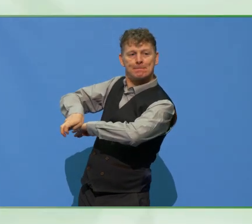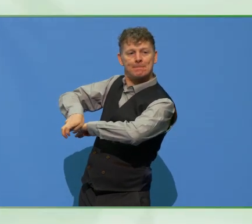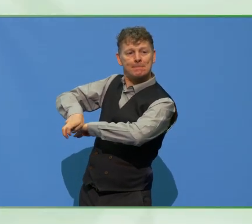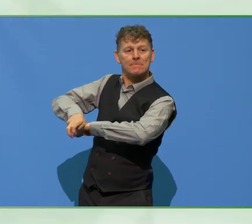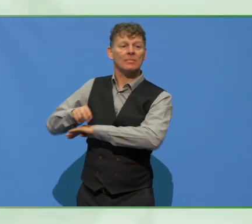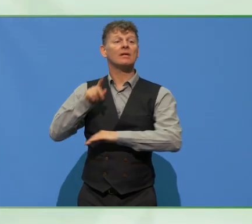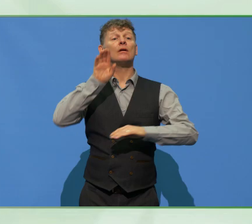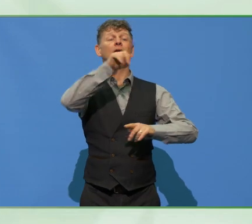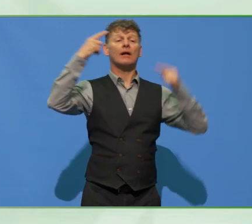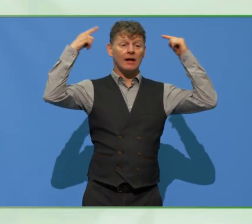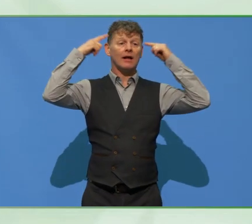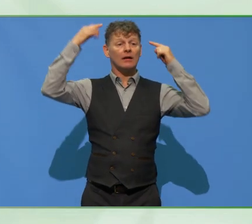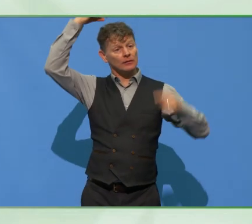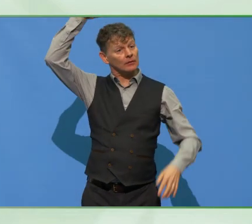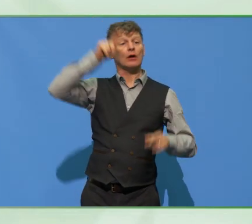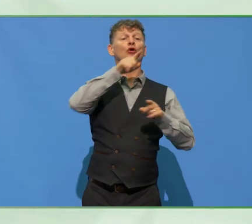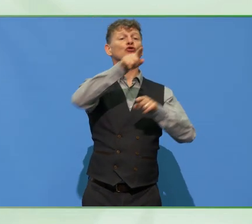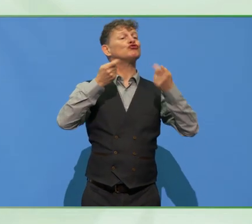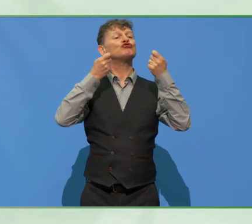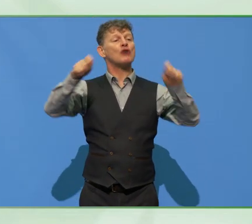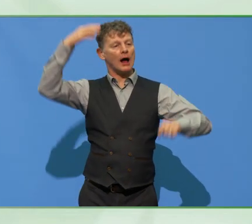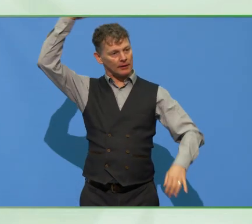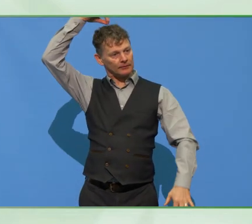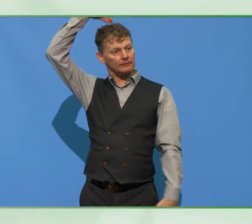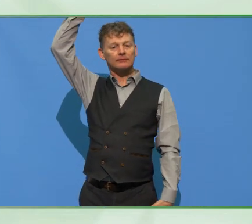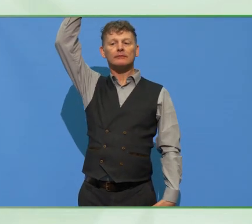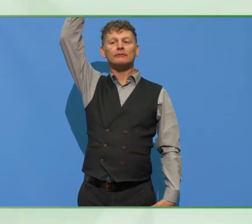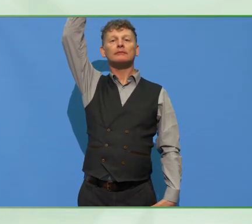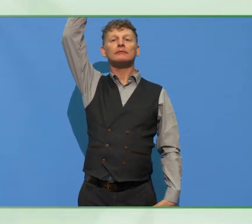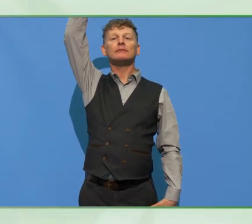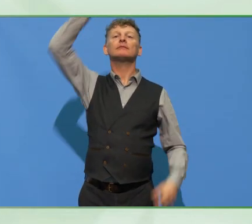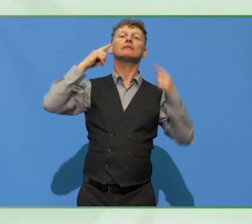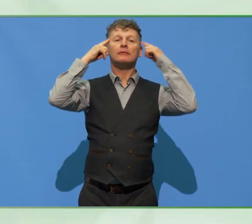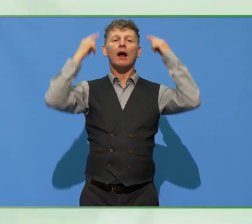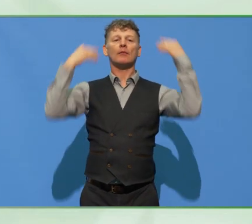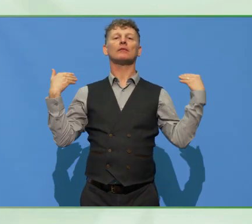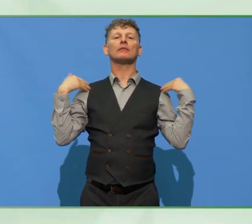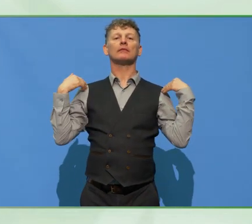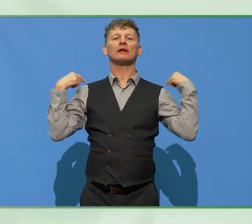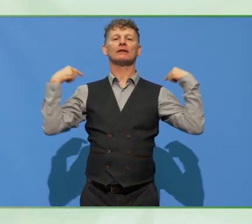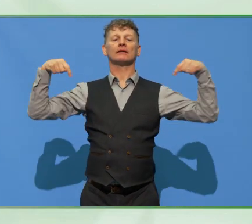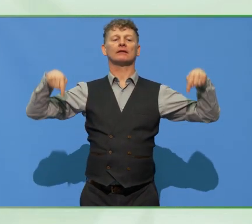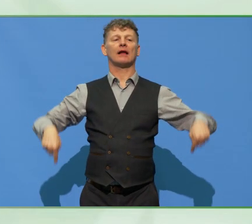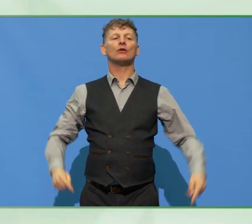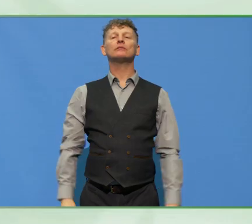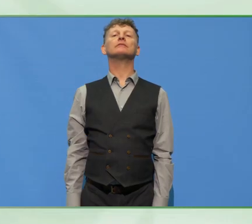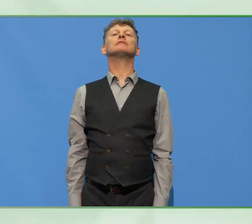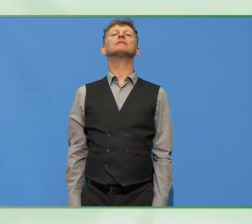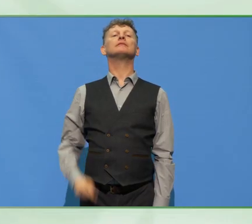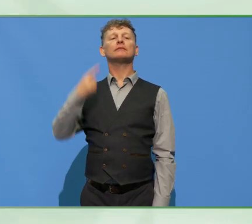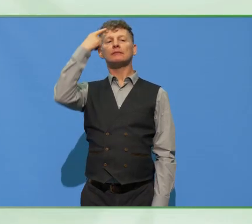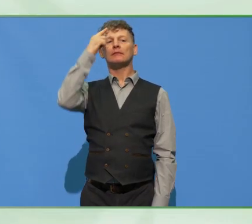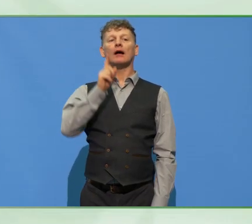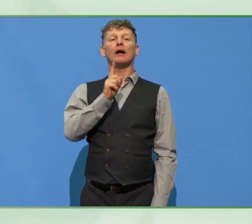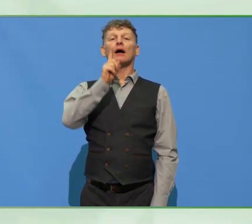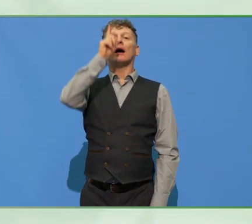top of the head reaching up towards the ceiling and the shoulders rolling down and away from the ears. And as we're here, we're going to take a